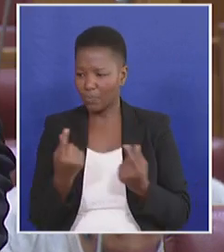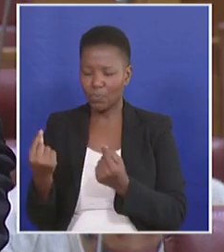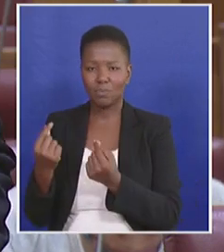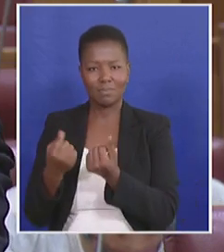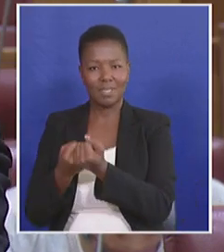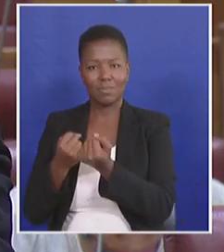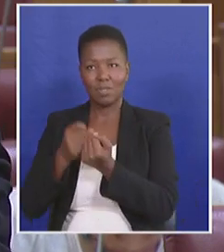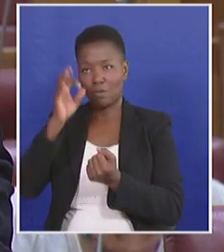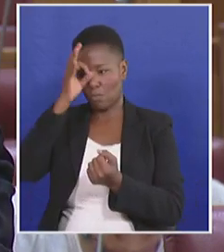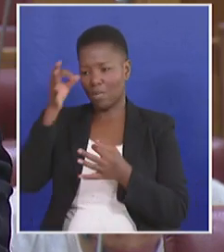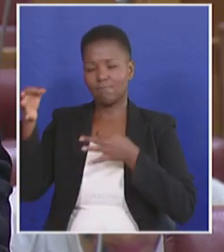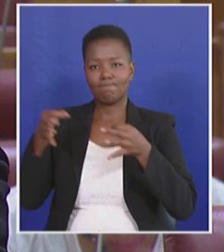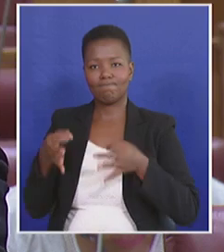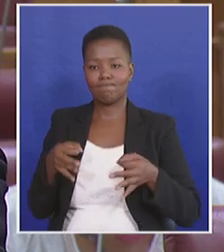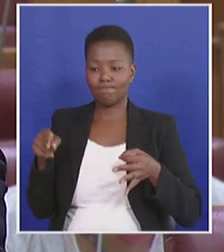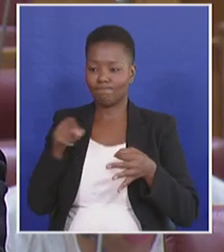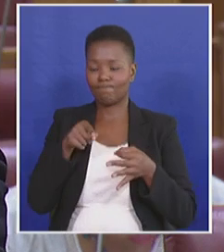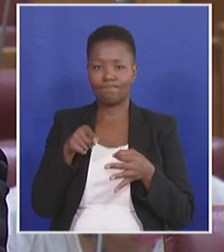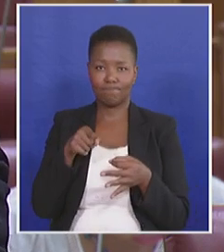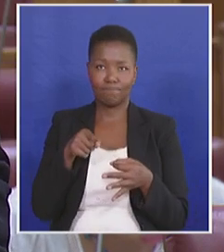minimize human factors,